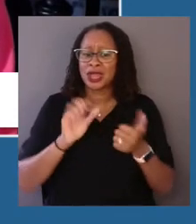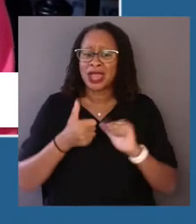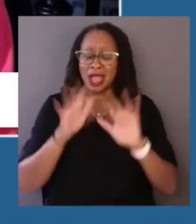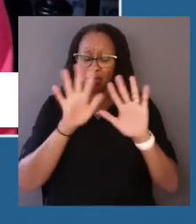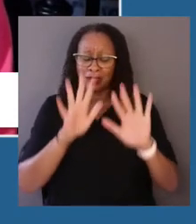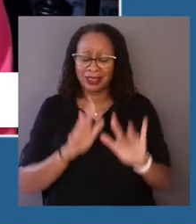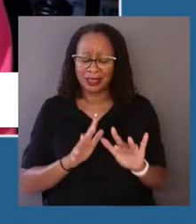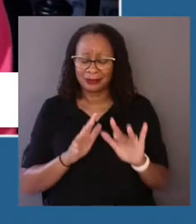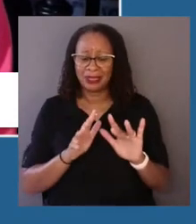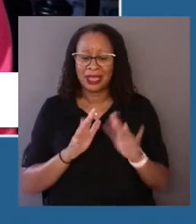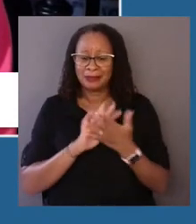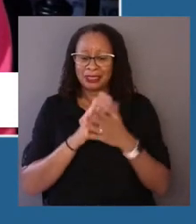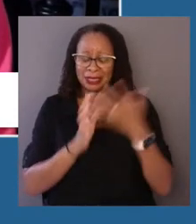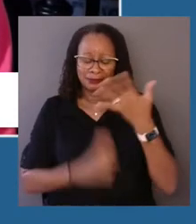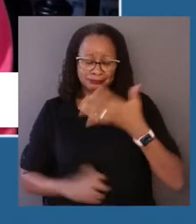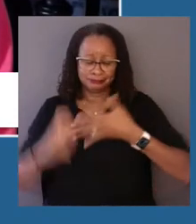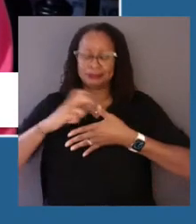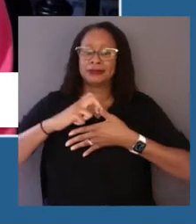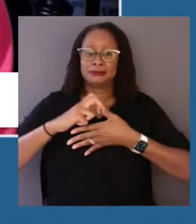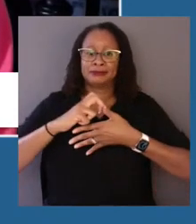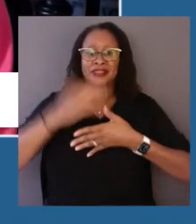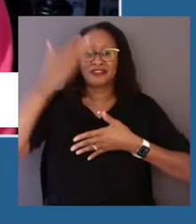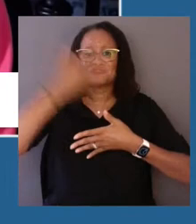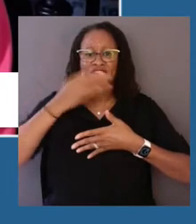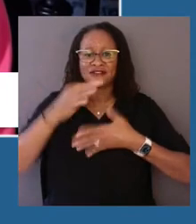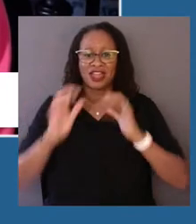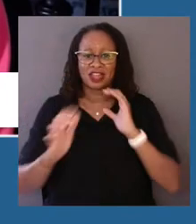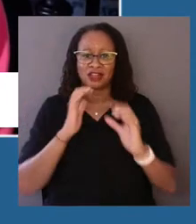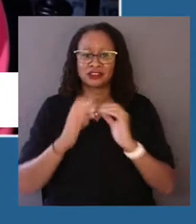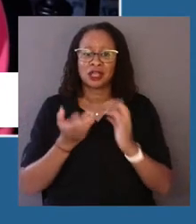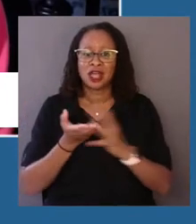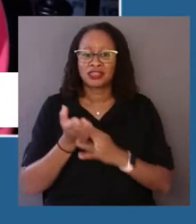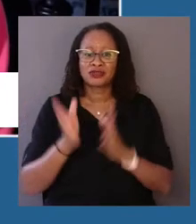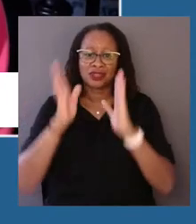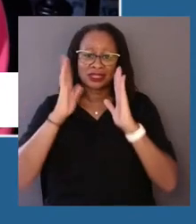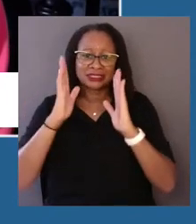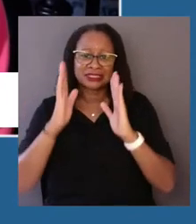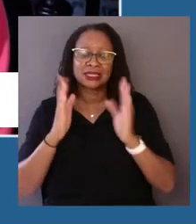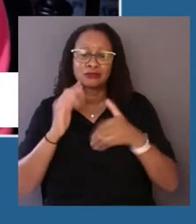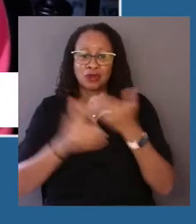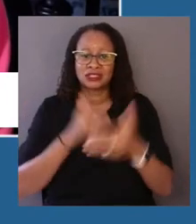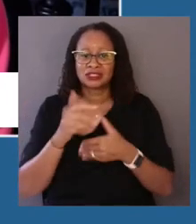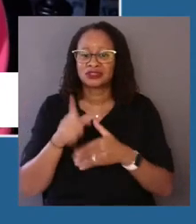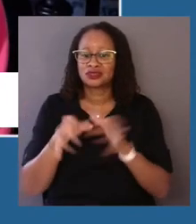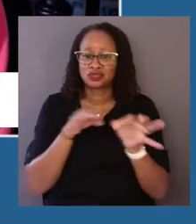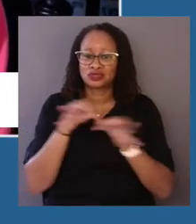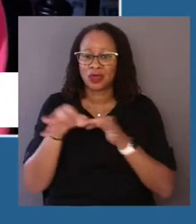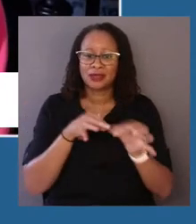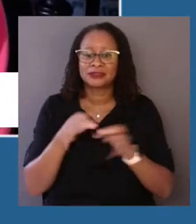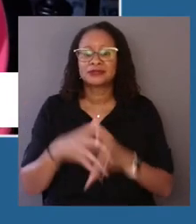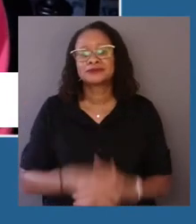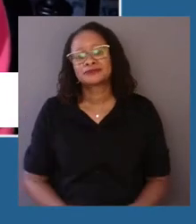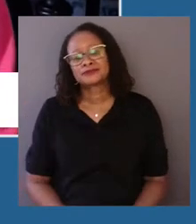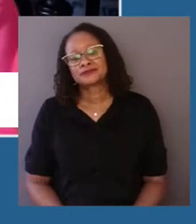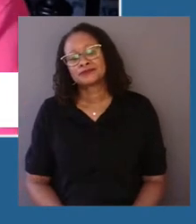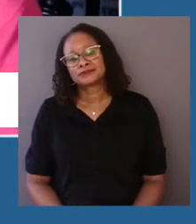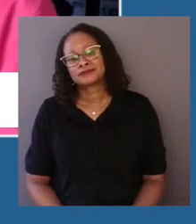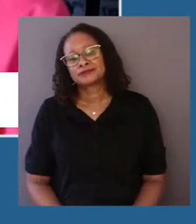in that conversation through the listening process that you've described?